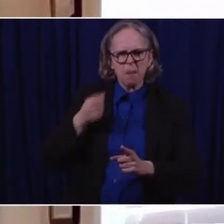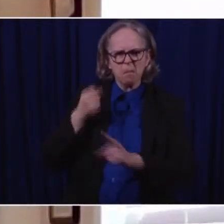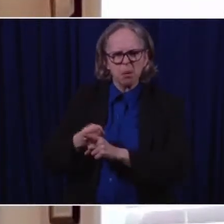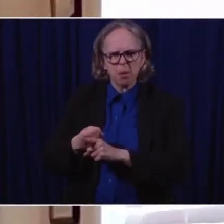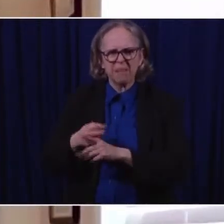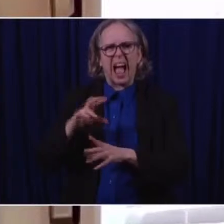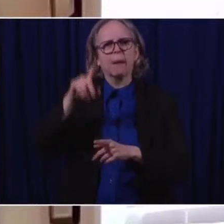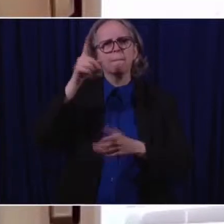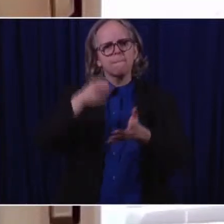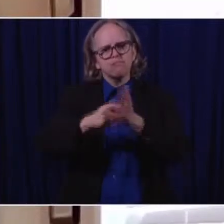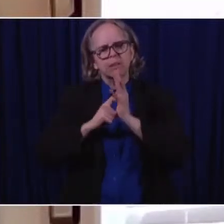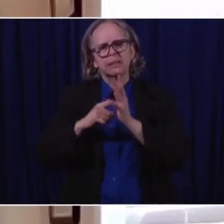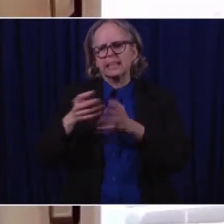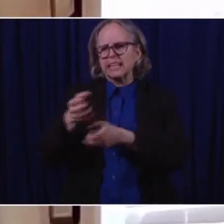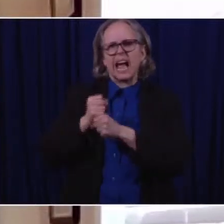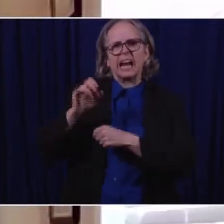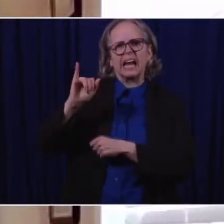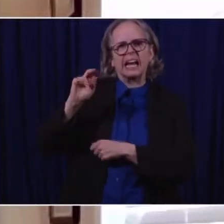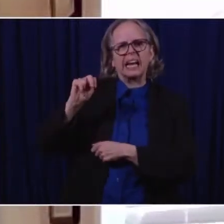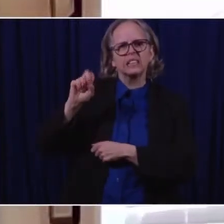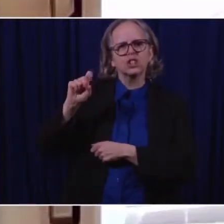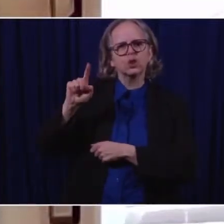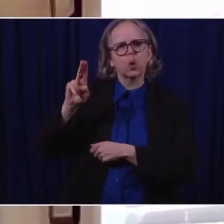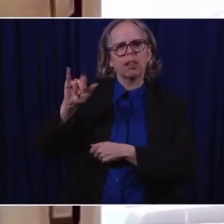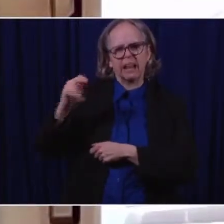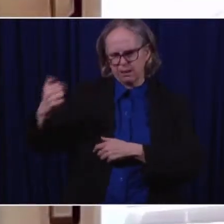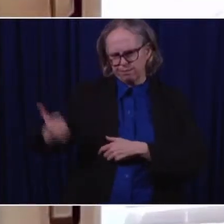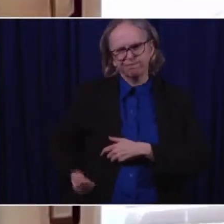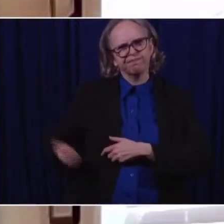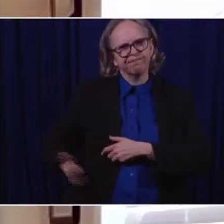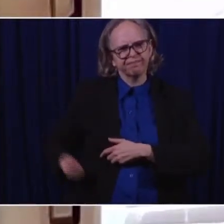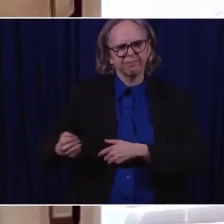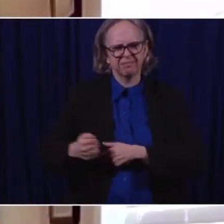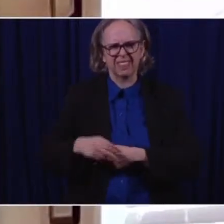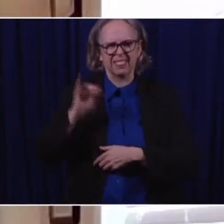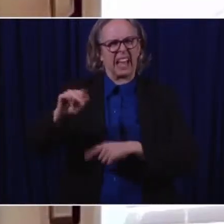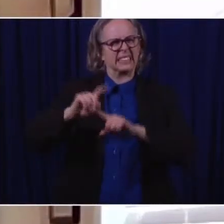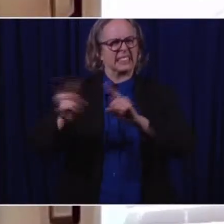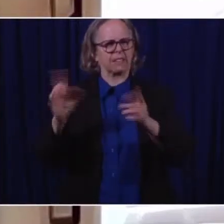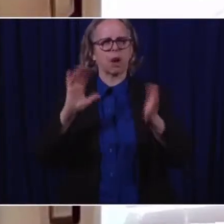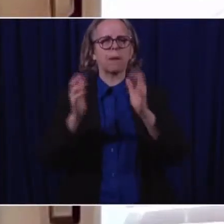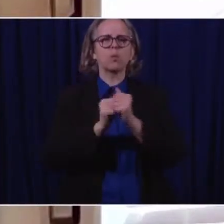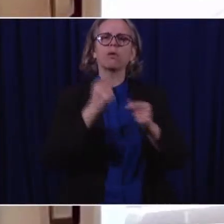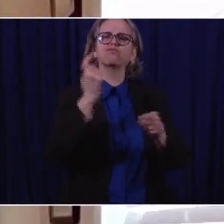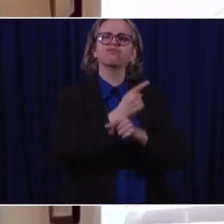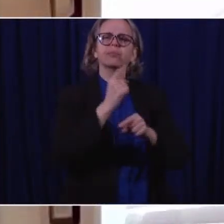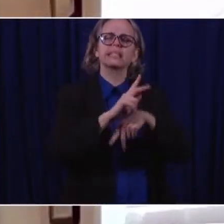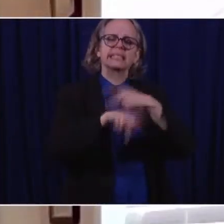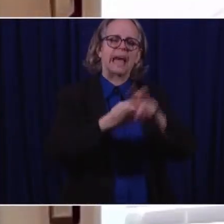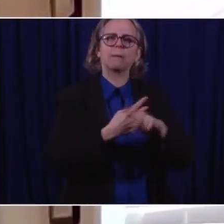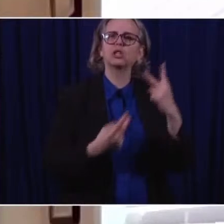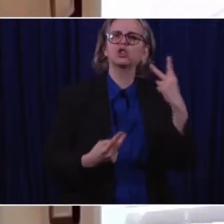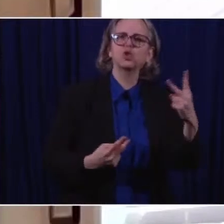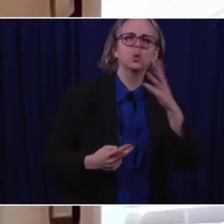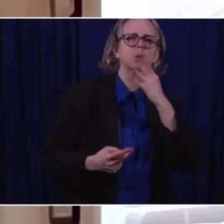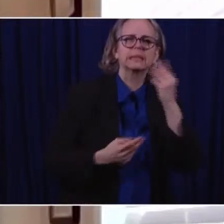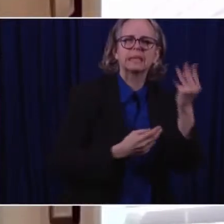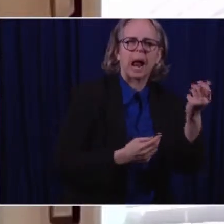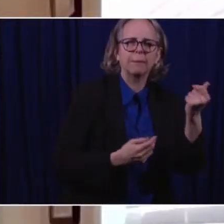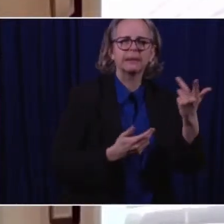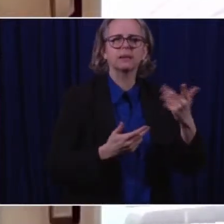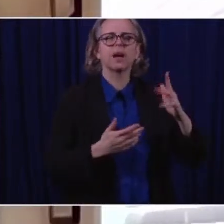of diabetes that so many develop later in life and for which they often begin their treatment